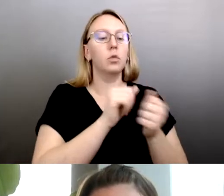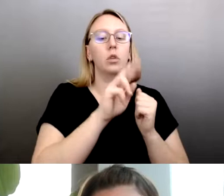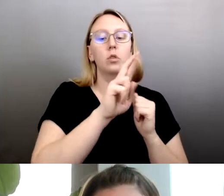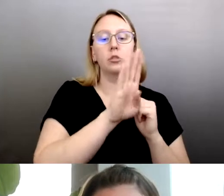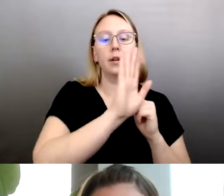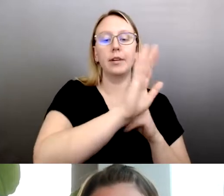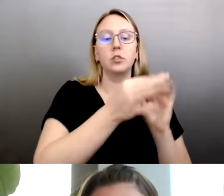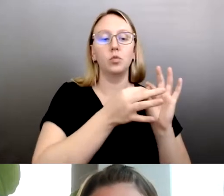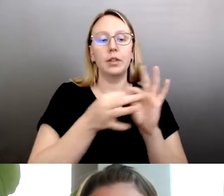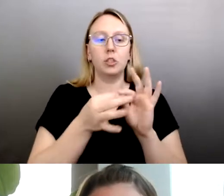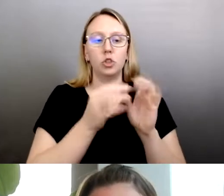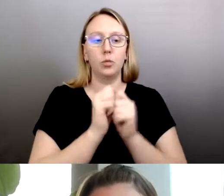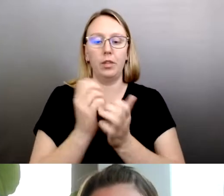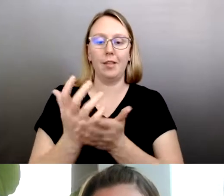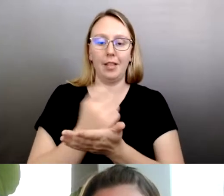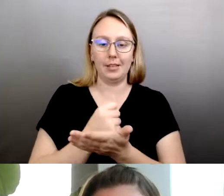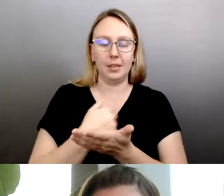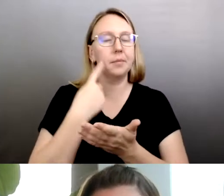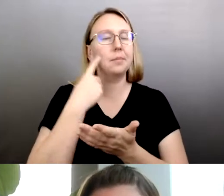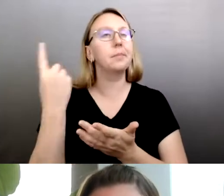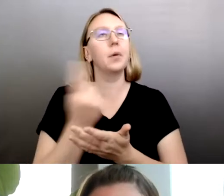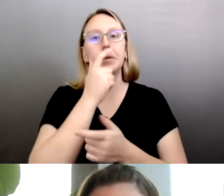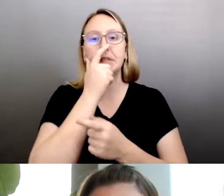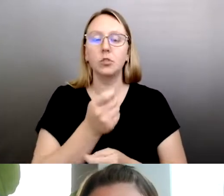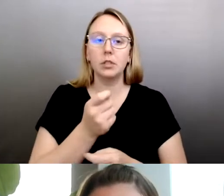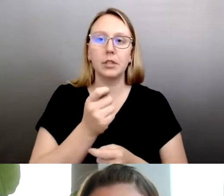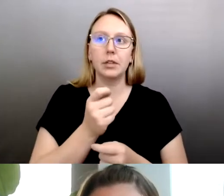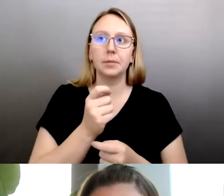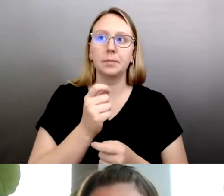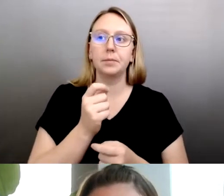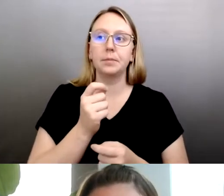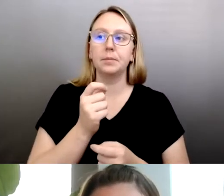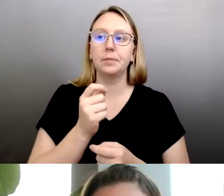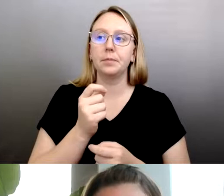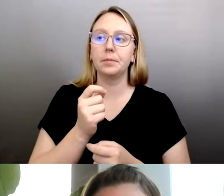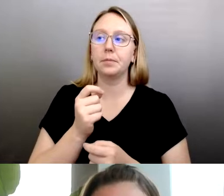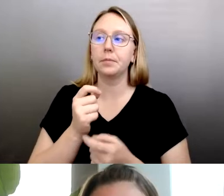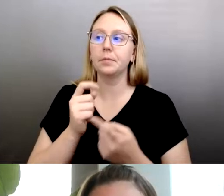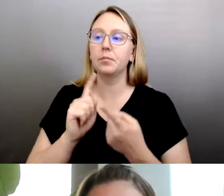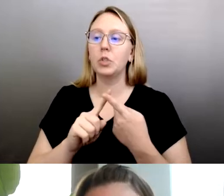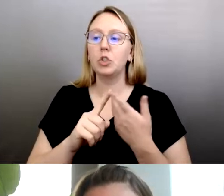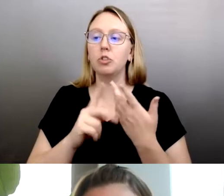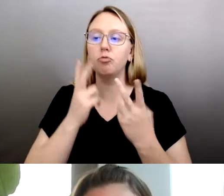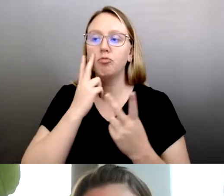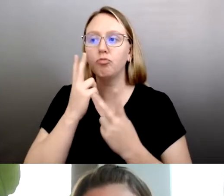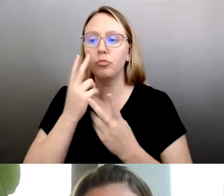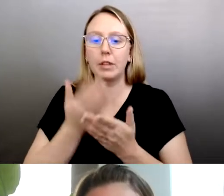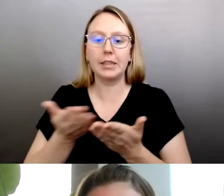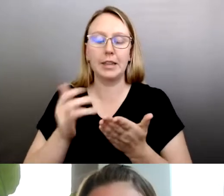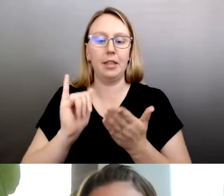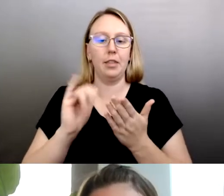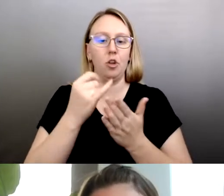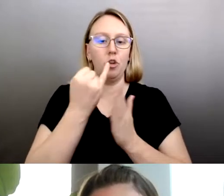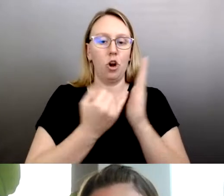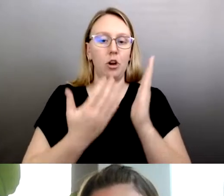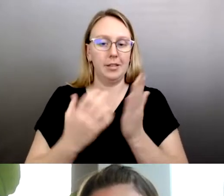collecting. I mean, I think it's always so interesting to explore the things that artists collect